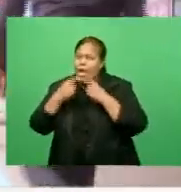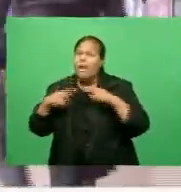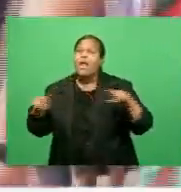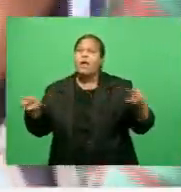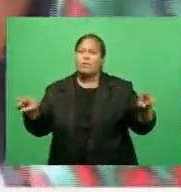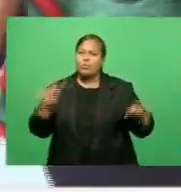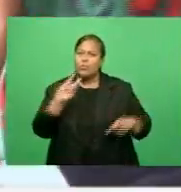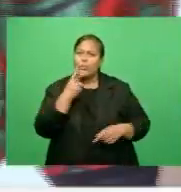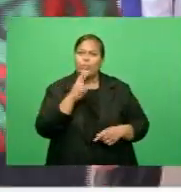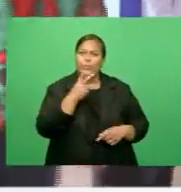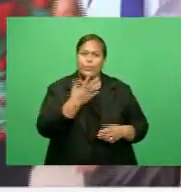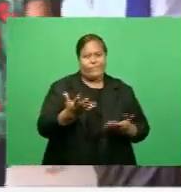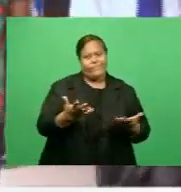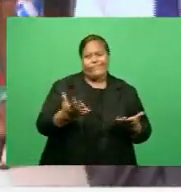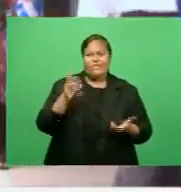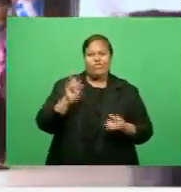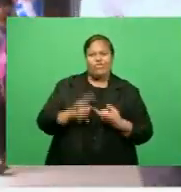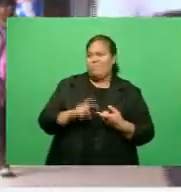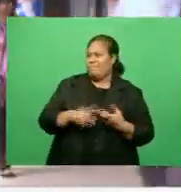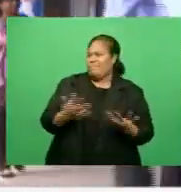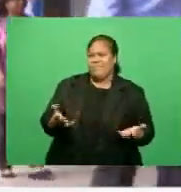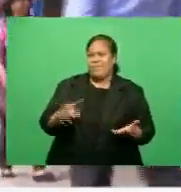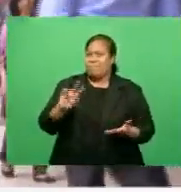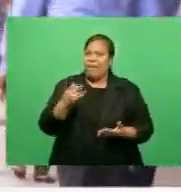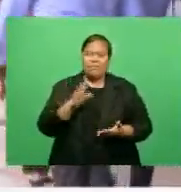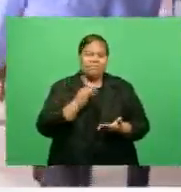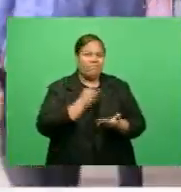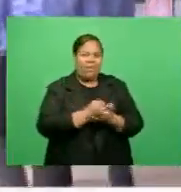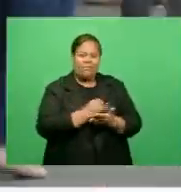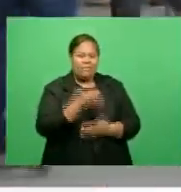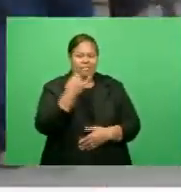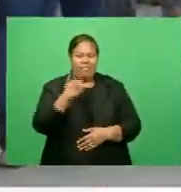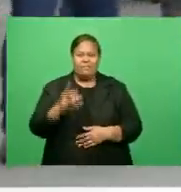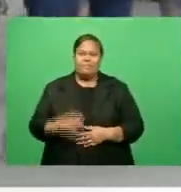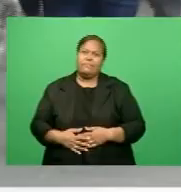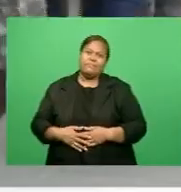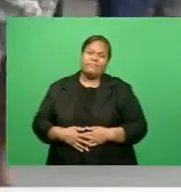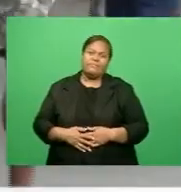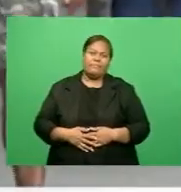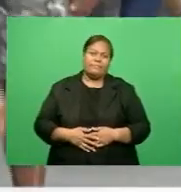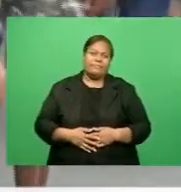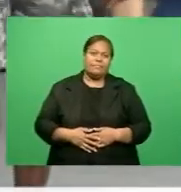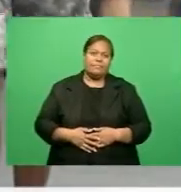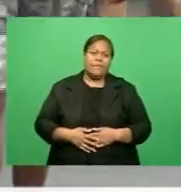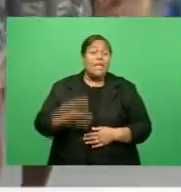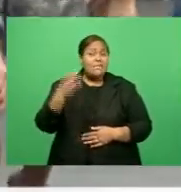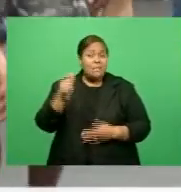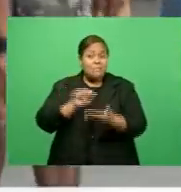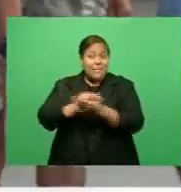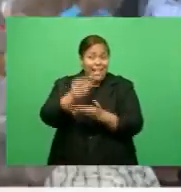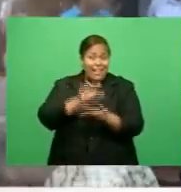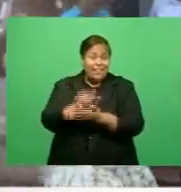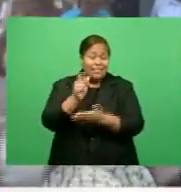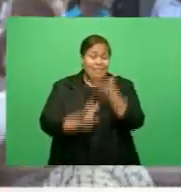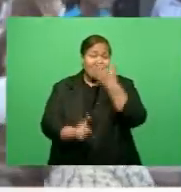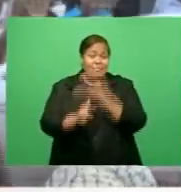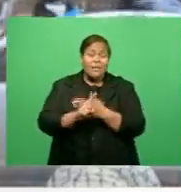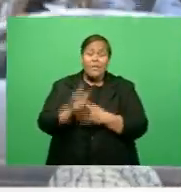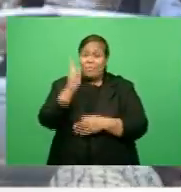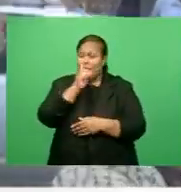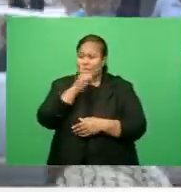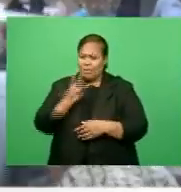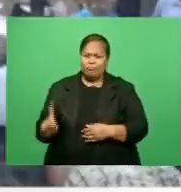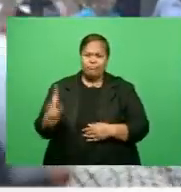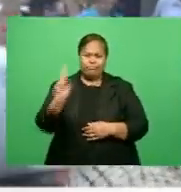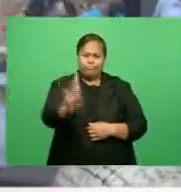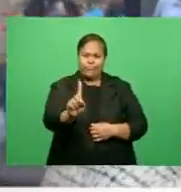all this sort of thing. So that's what mostly they're trying to do right now. During such sales, consumers end up committing themselves